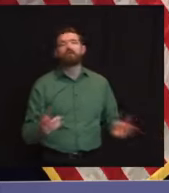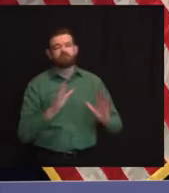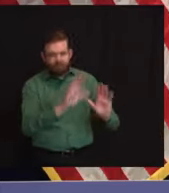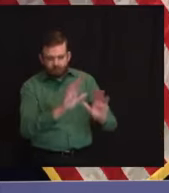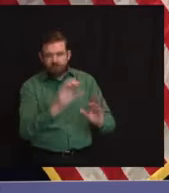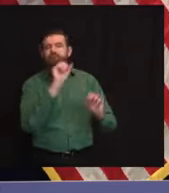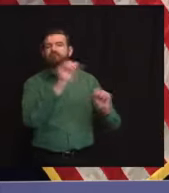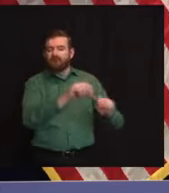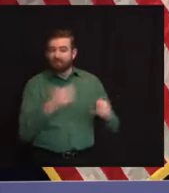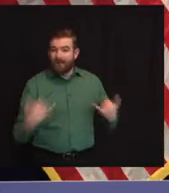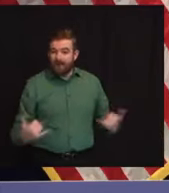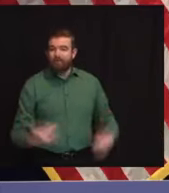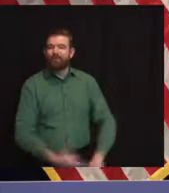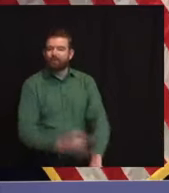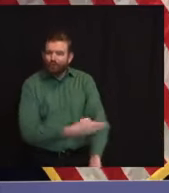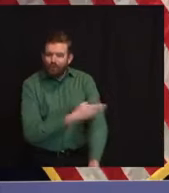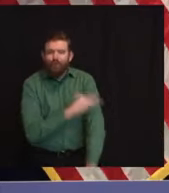ventilators,